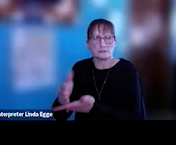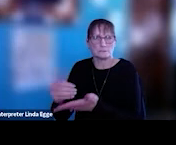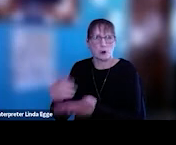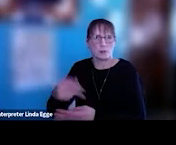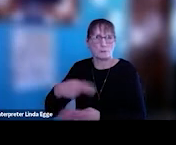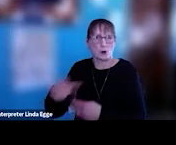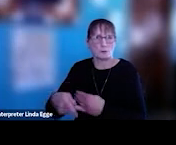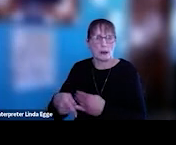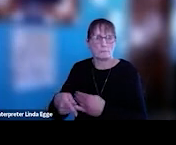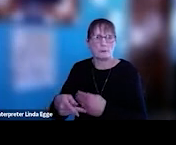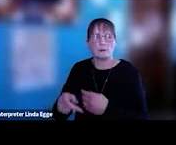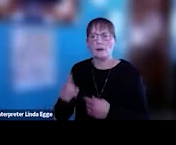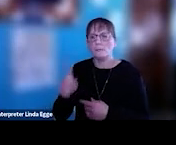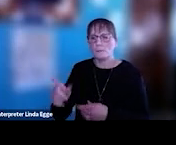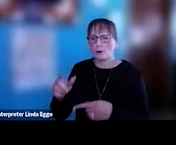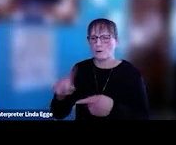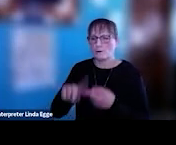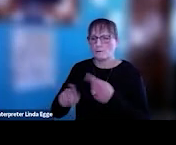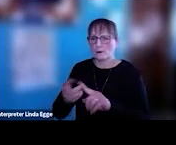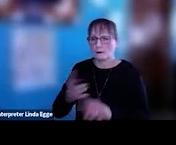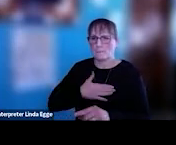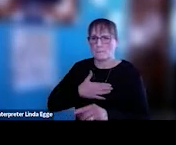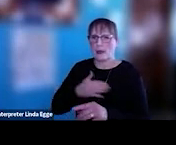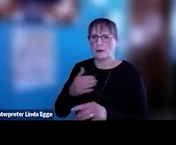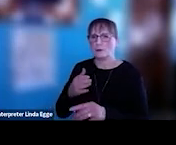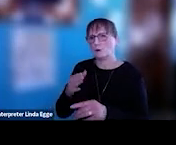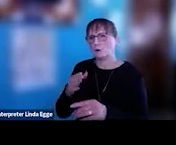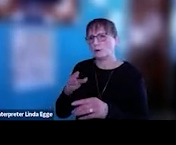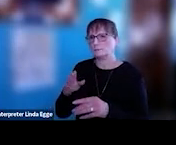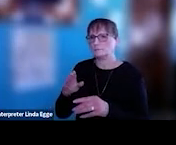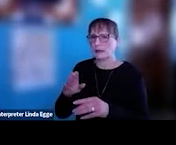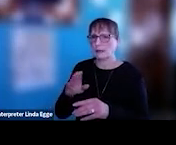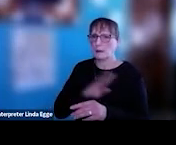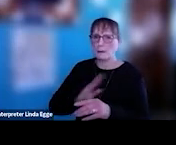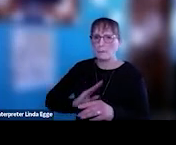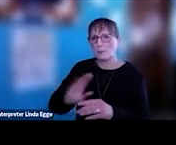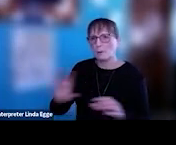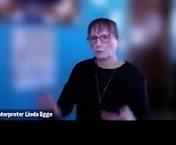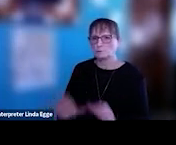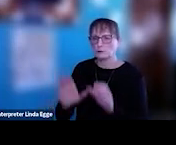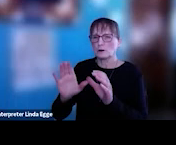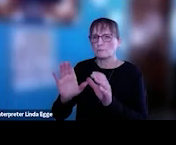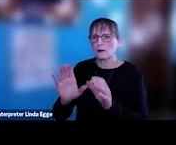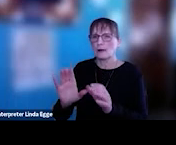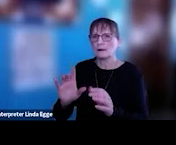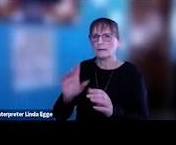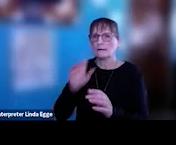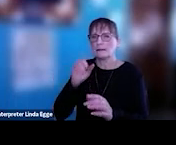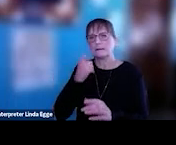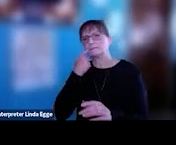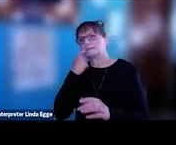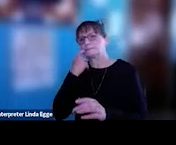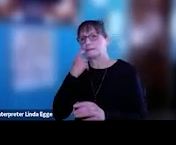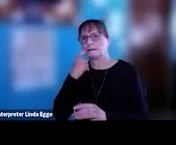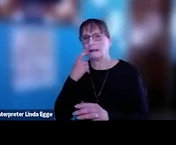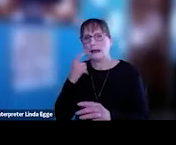program. And a friend of mine who's board certified in addiction medicine called me out and said, you have no idea